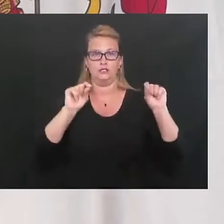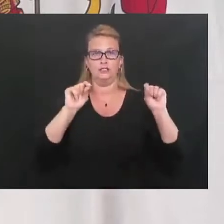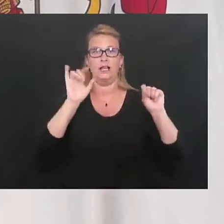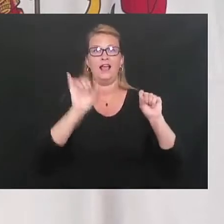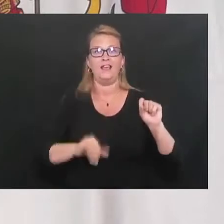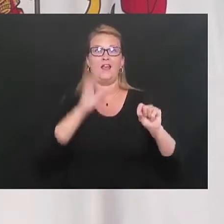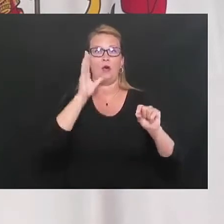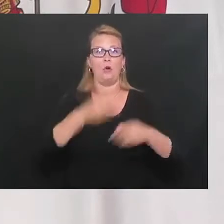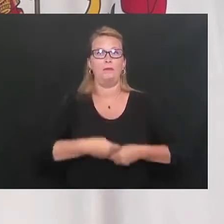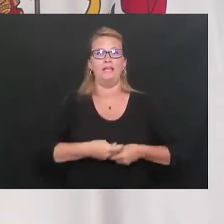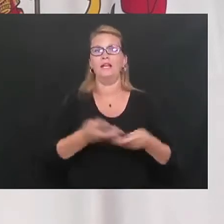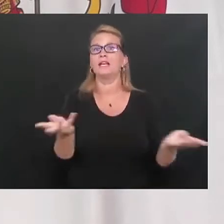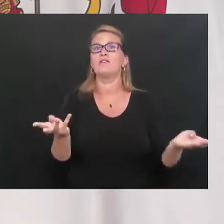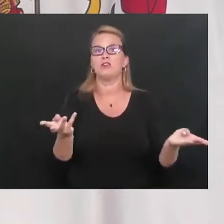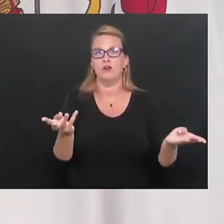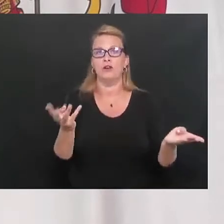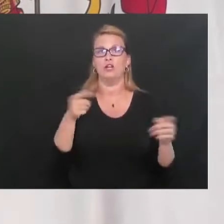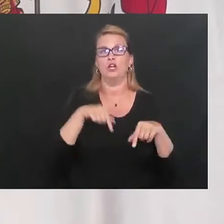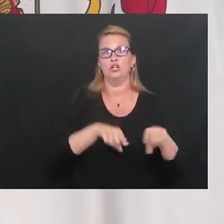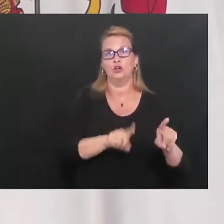issued during the